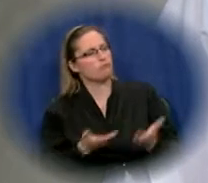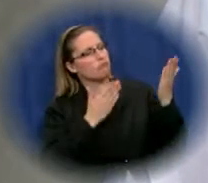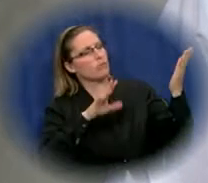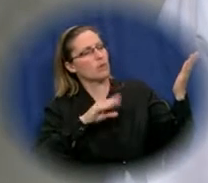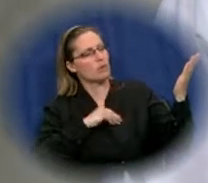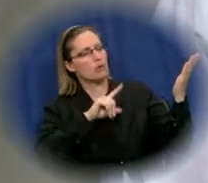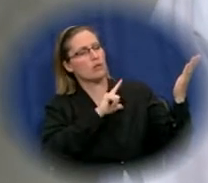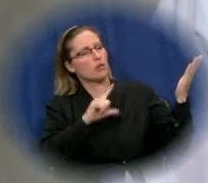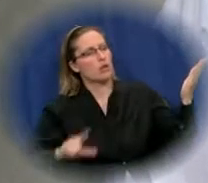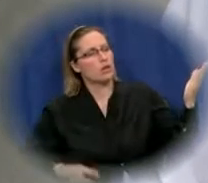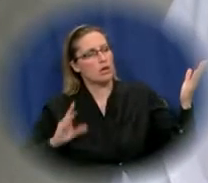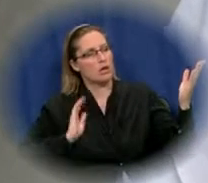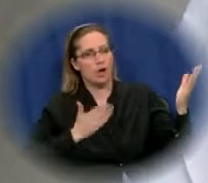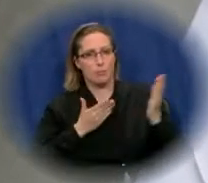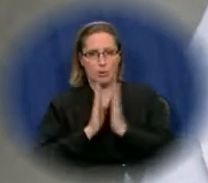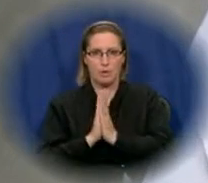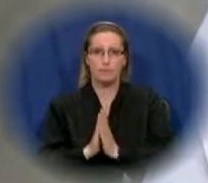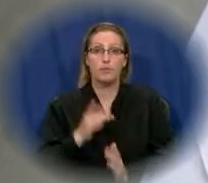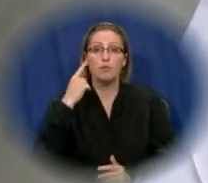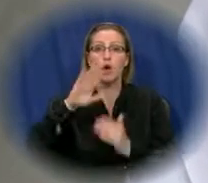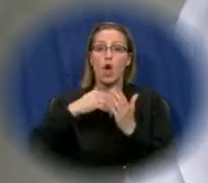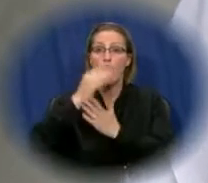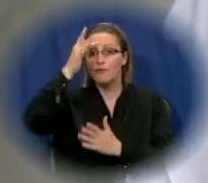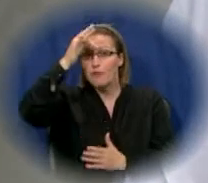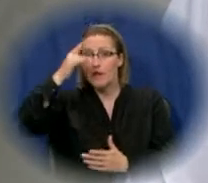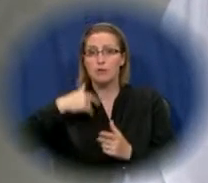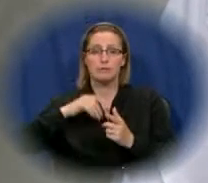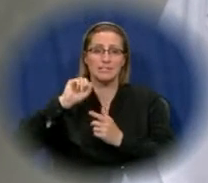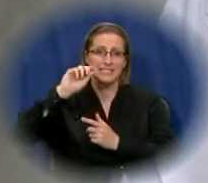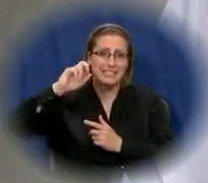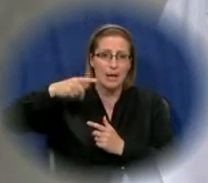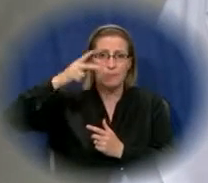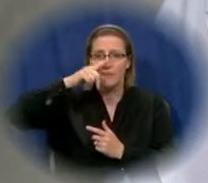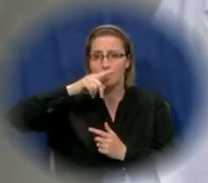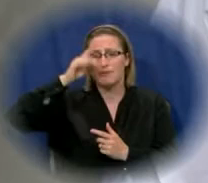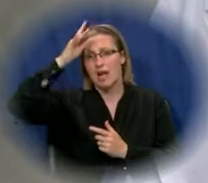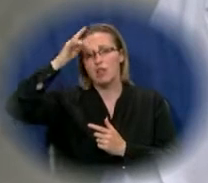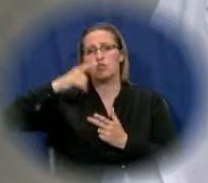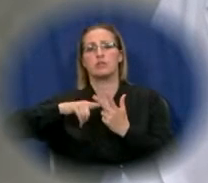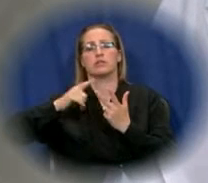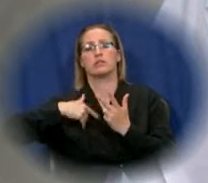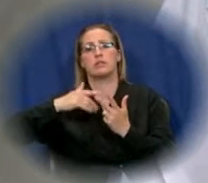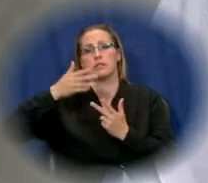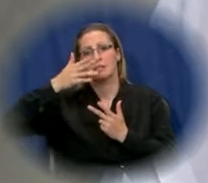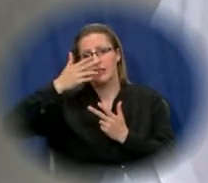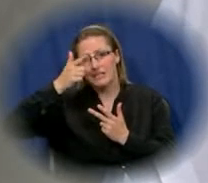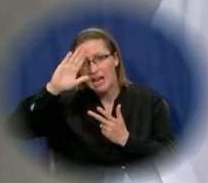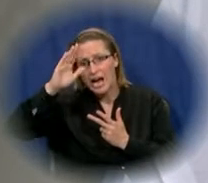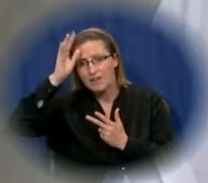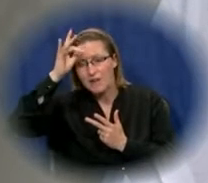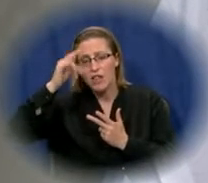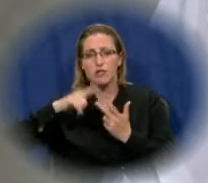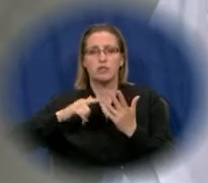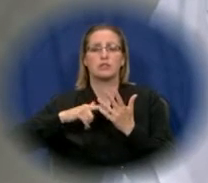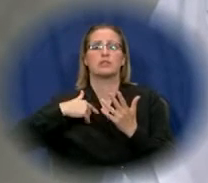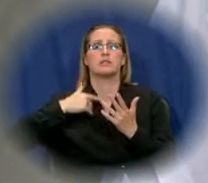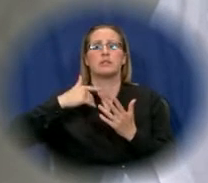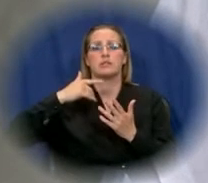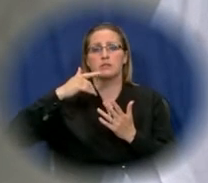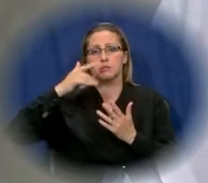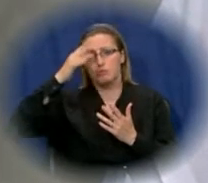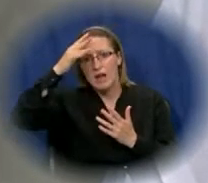our prayer. For all fathers, stepfathers, grandfathers, and godfathers, for all men who serve and nurture young